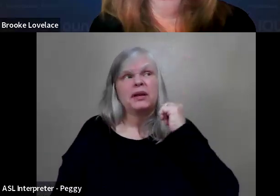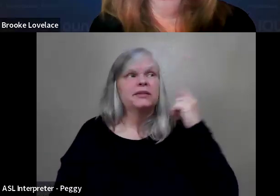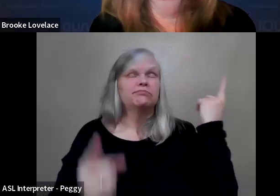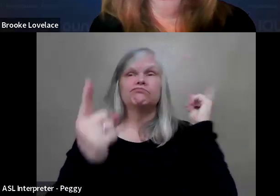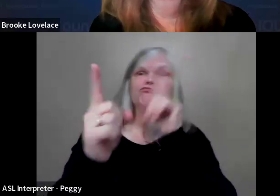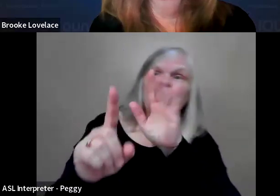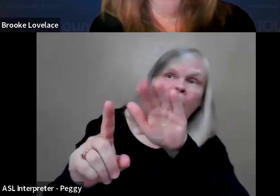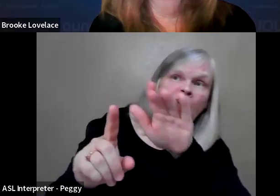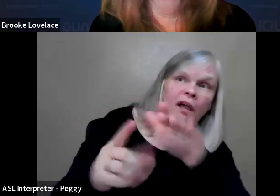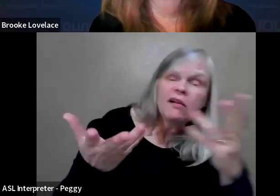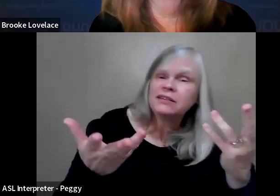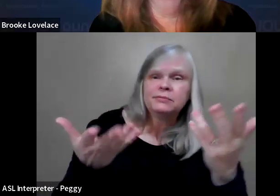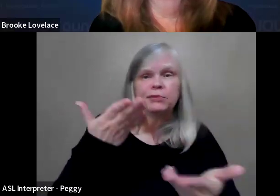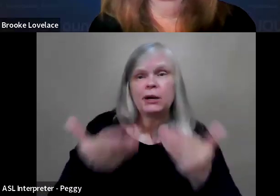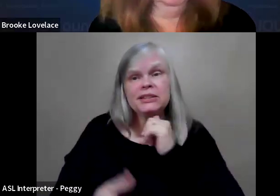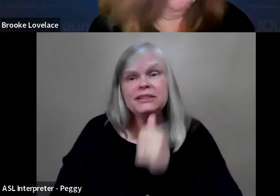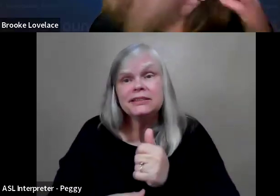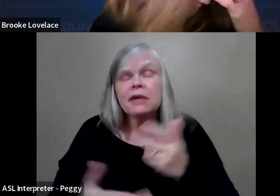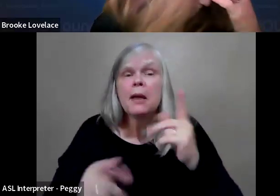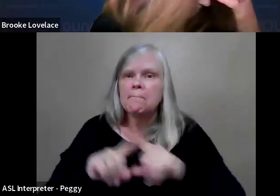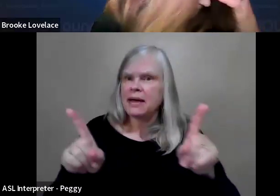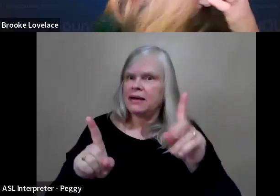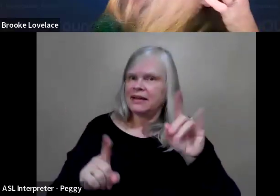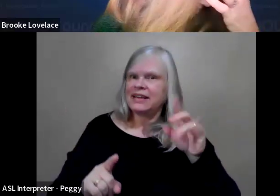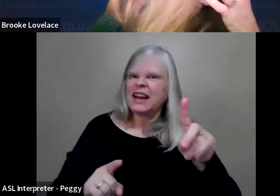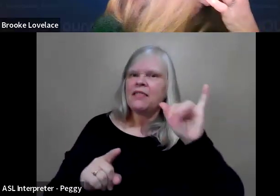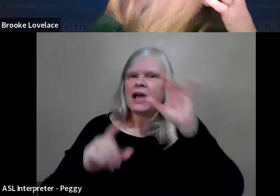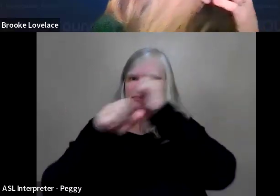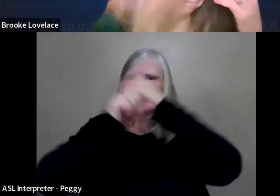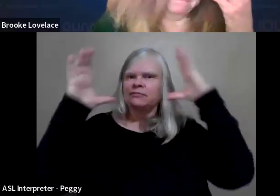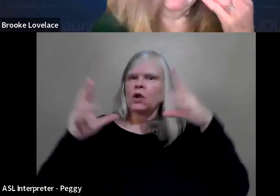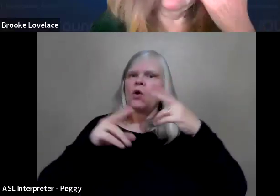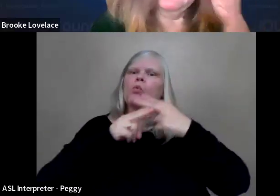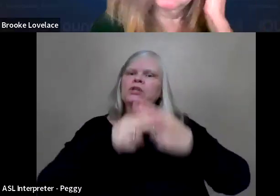and offered that support. So again, that's kind of the vision of Dementia Friends.